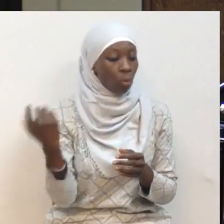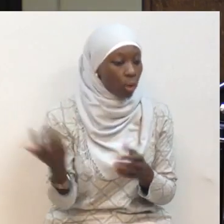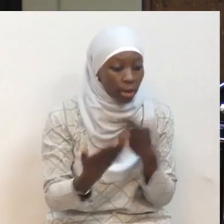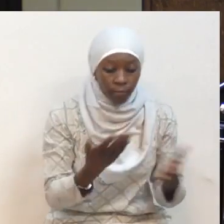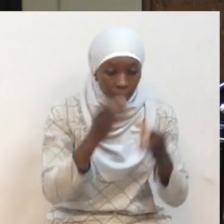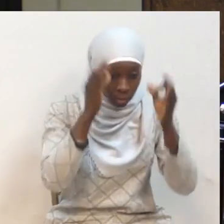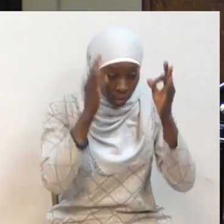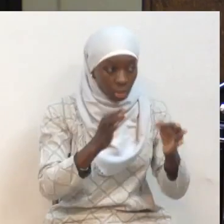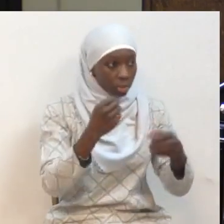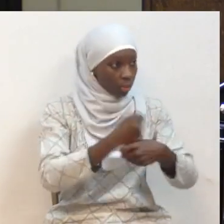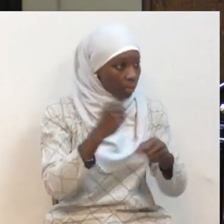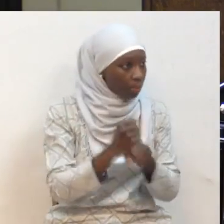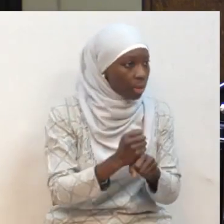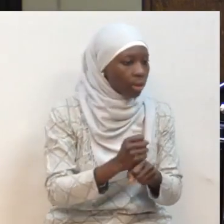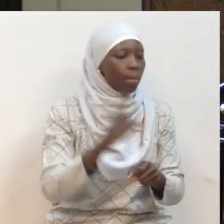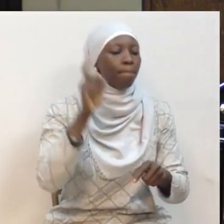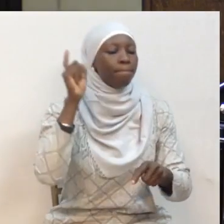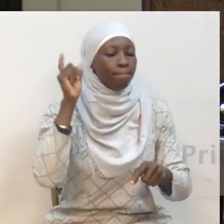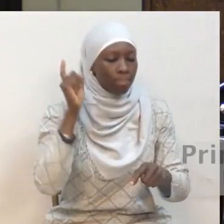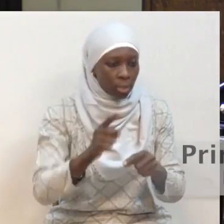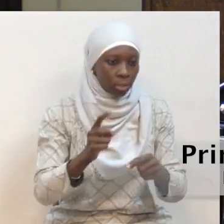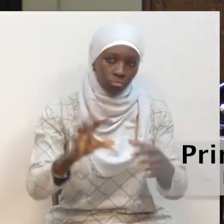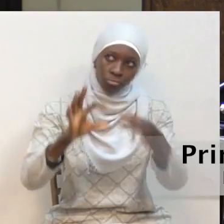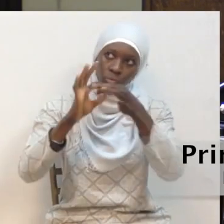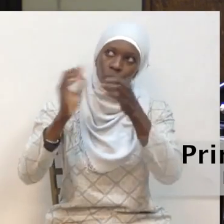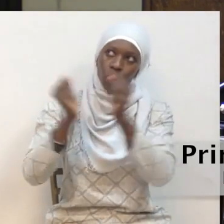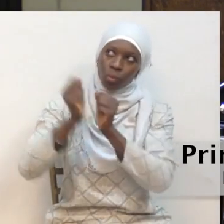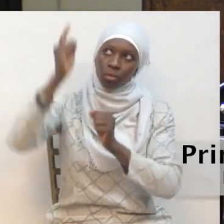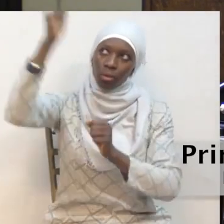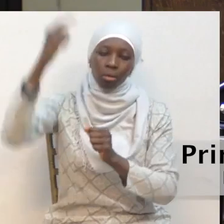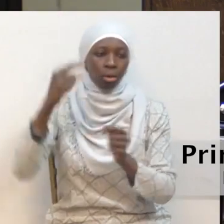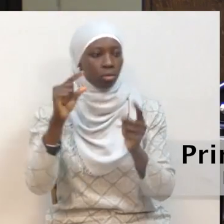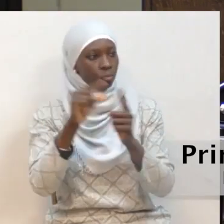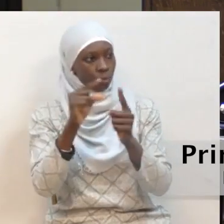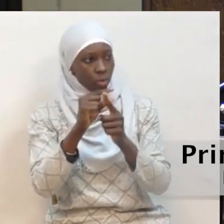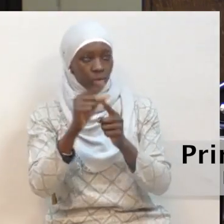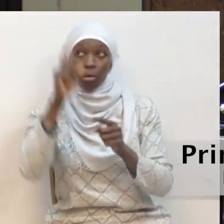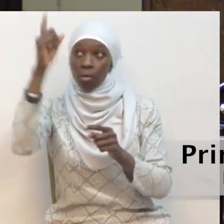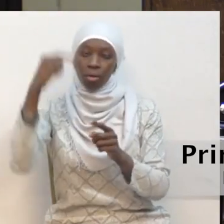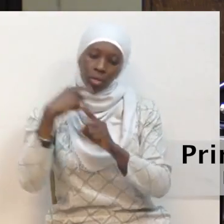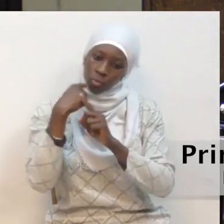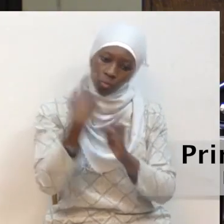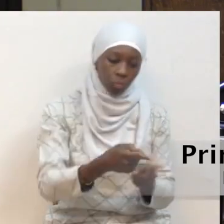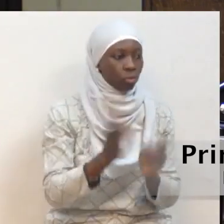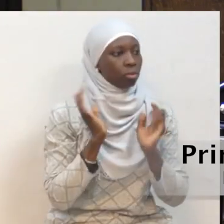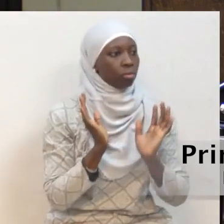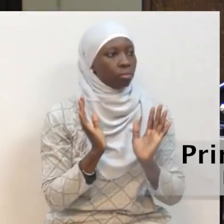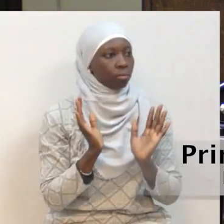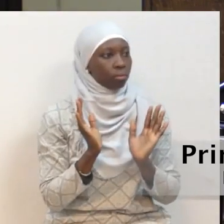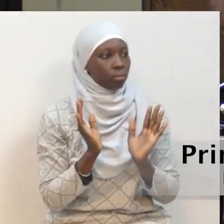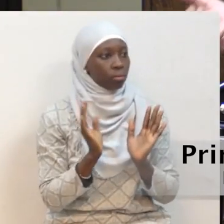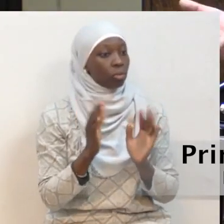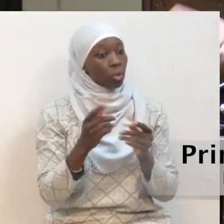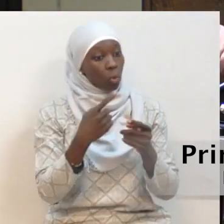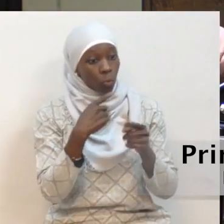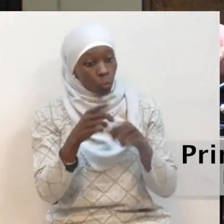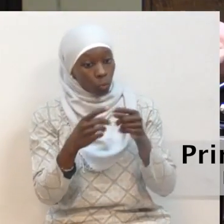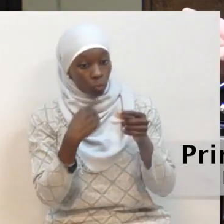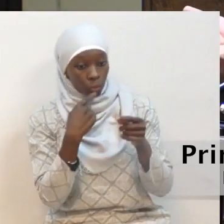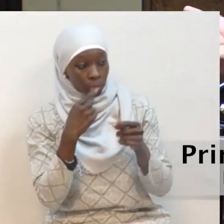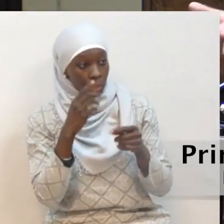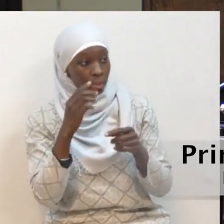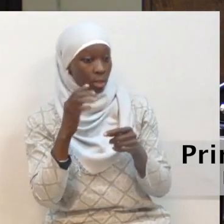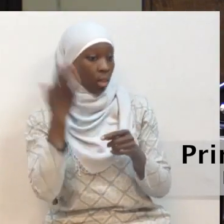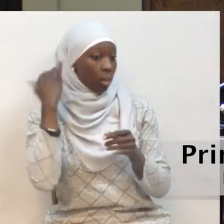you live in Medina, and we explained last time that whether you are a Jew, a Christian, a Bedouin,